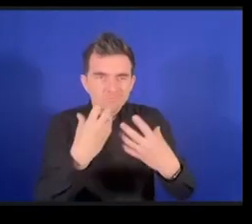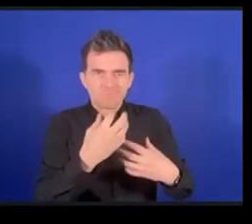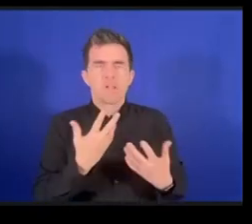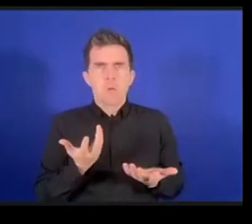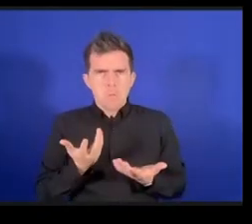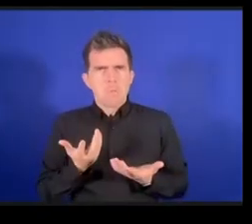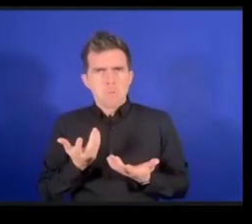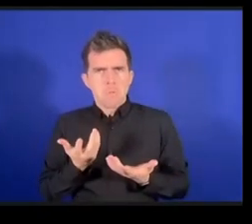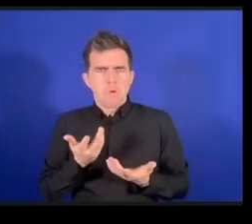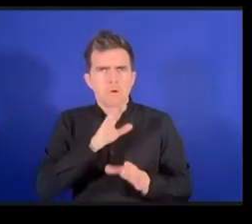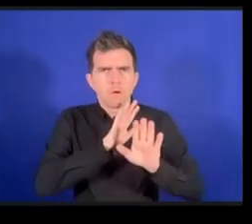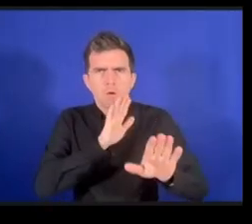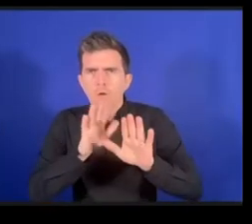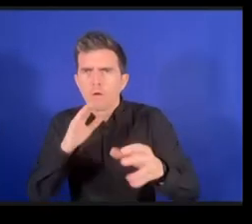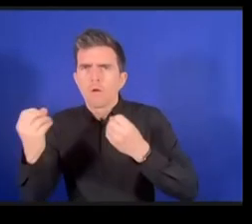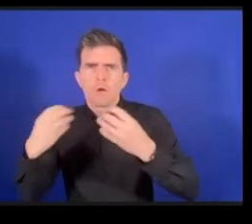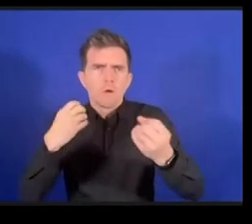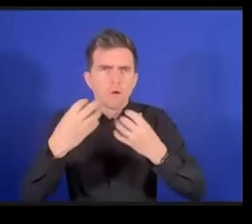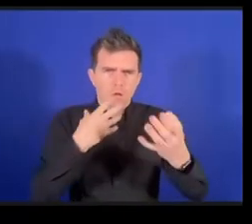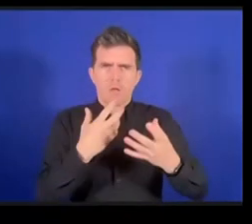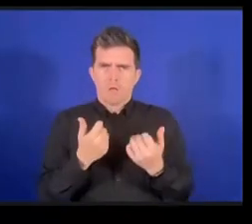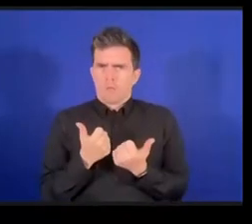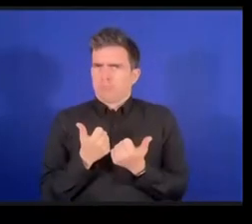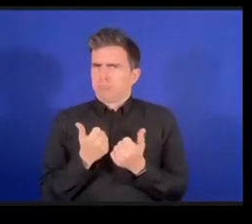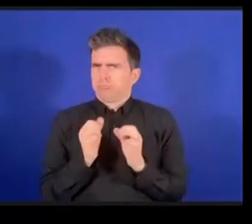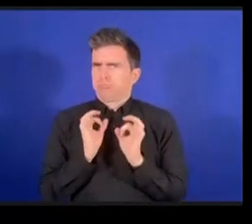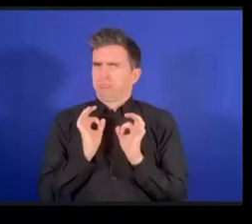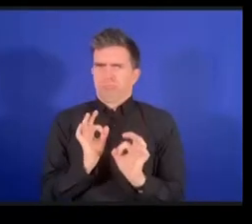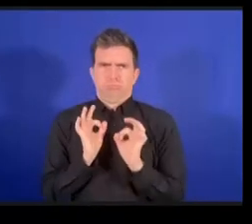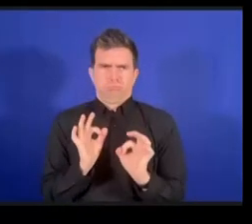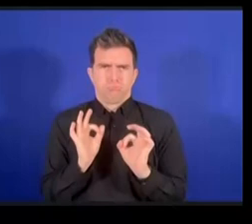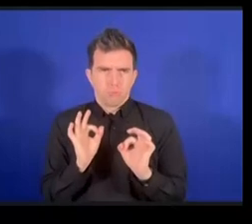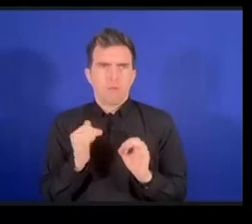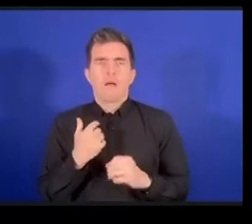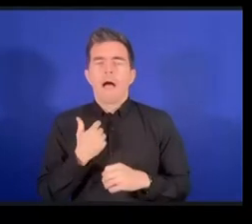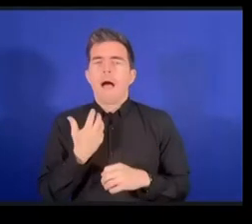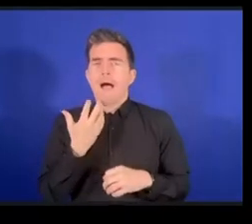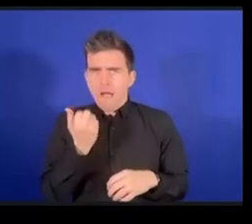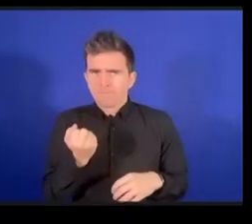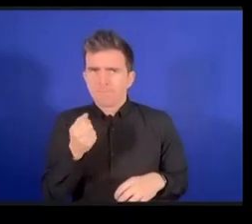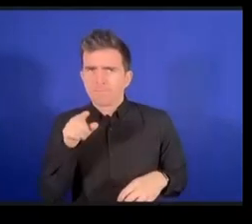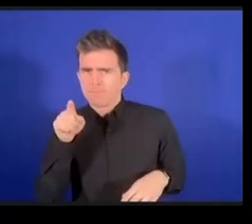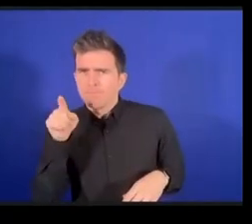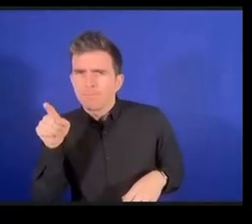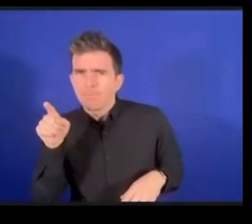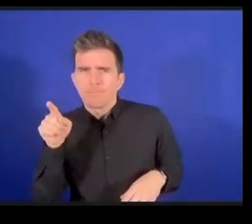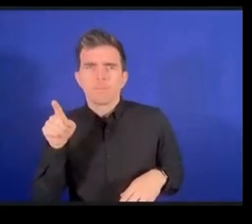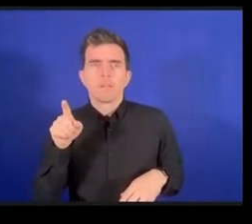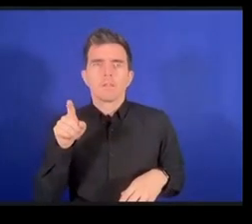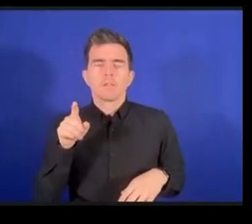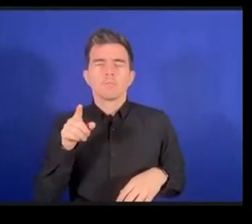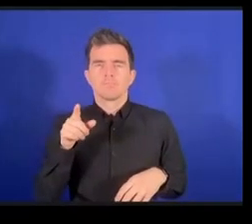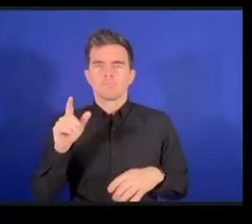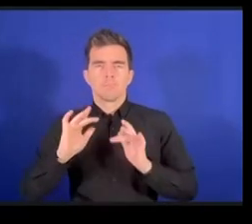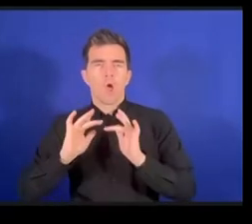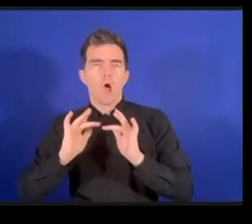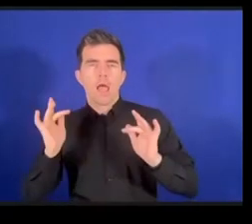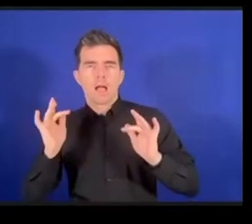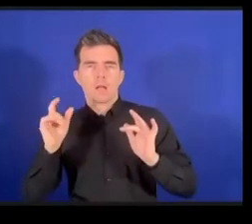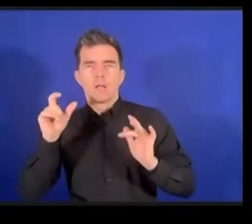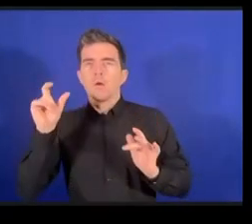online yes online someone is there who would like to intervene Ben you can